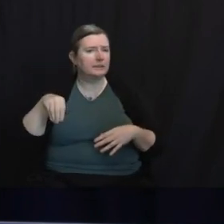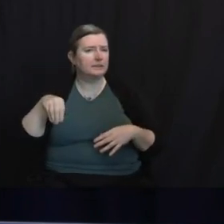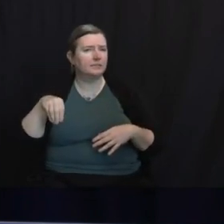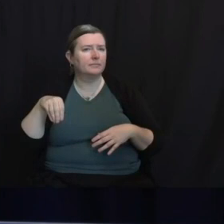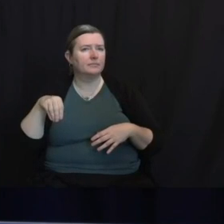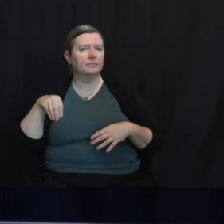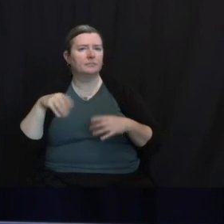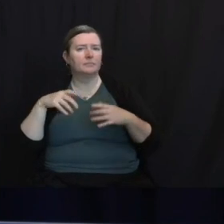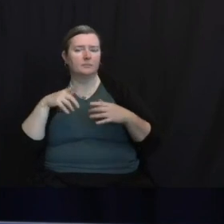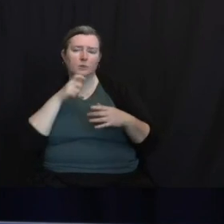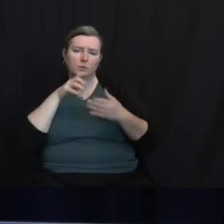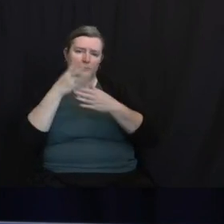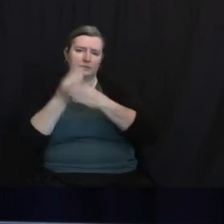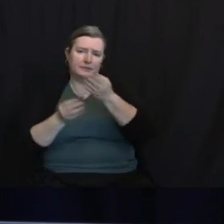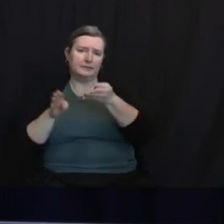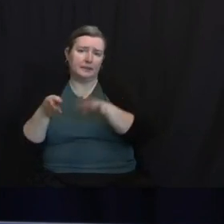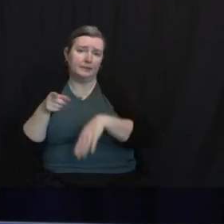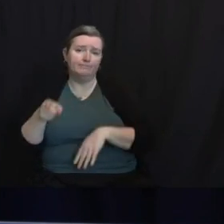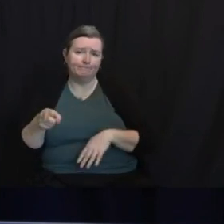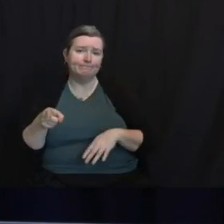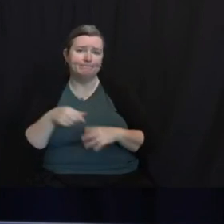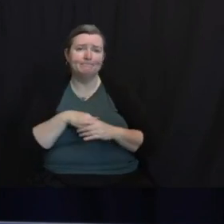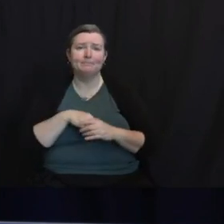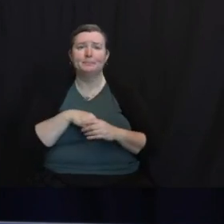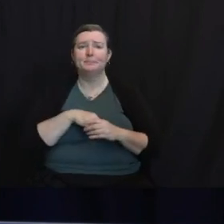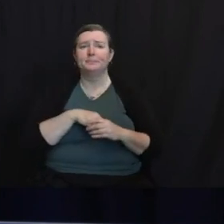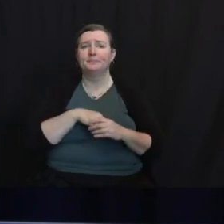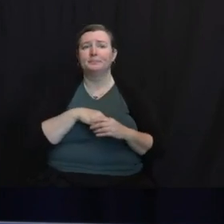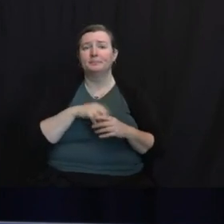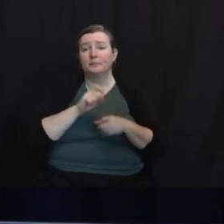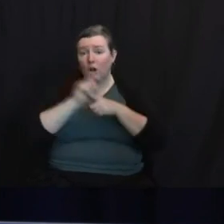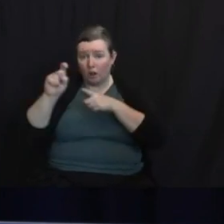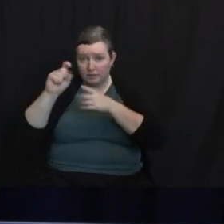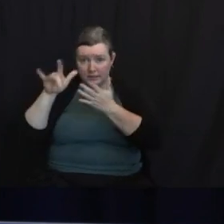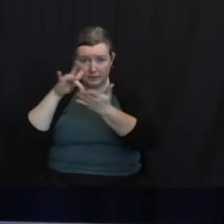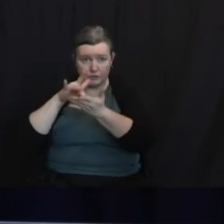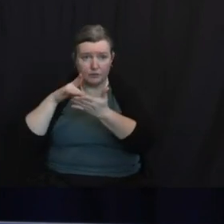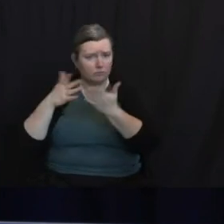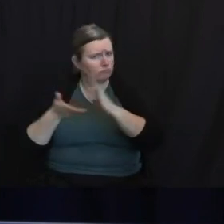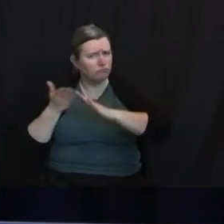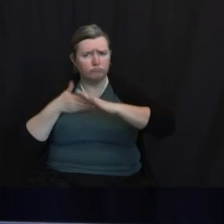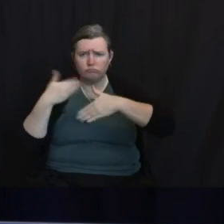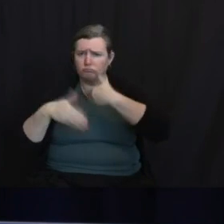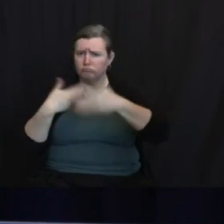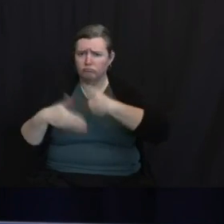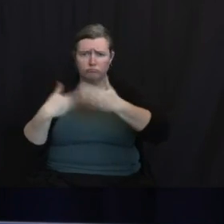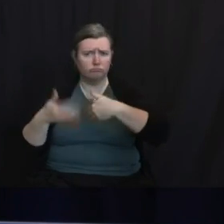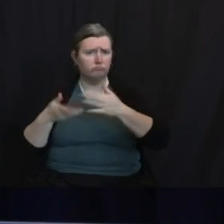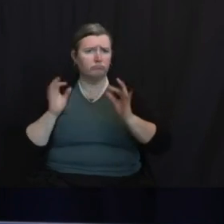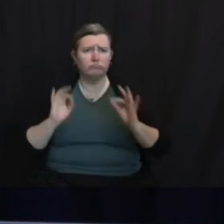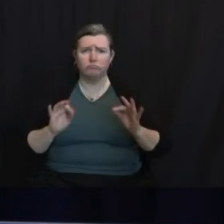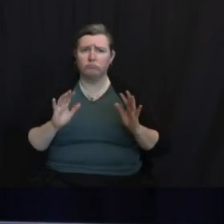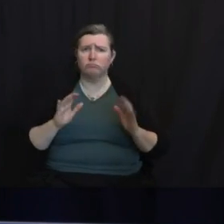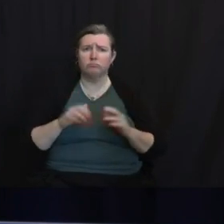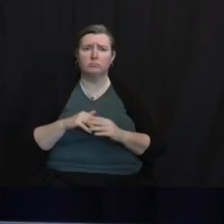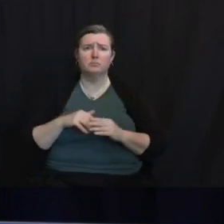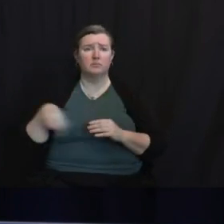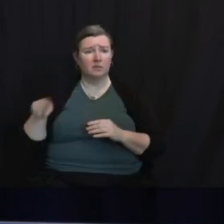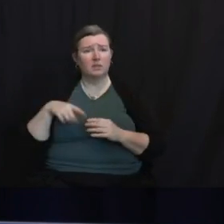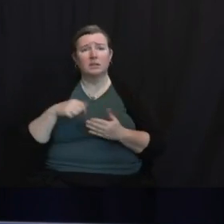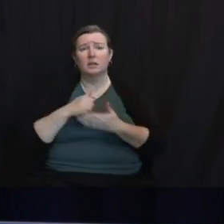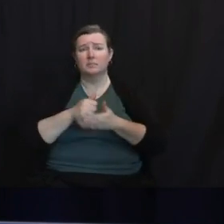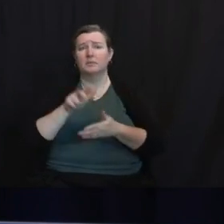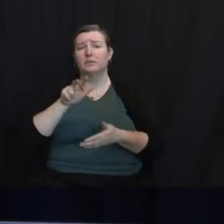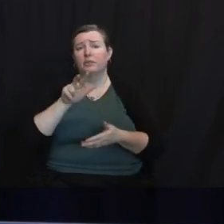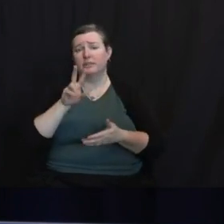mortalities. Our call center, I'm happy to report, is fully operational, and they have helped 36,000